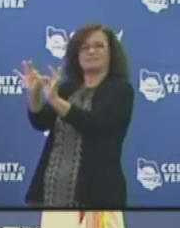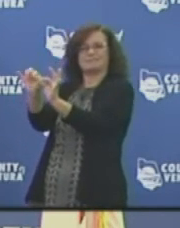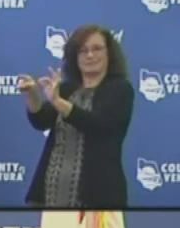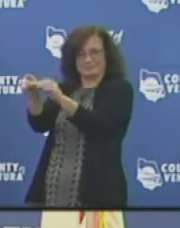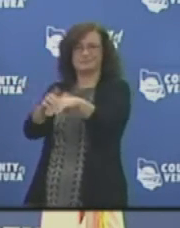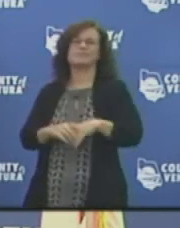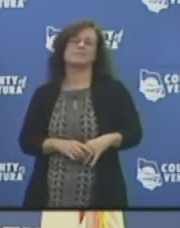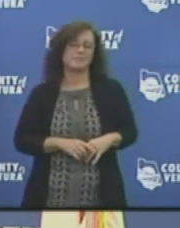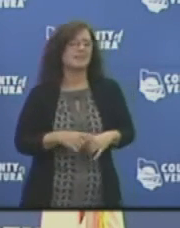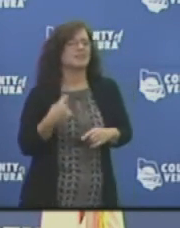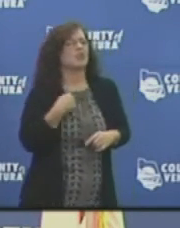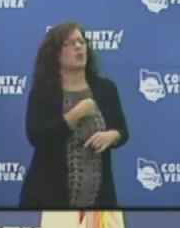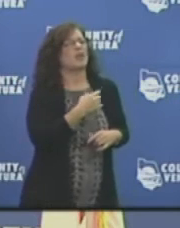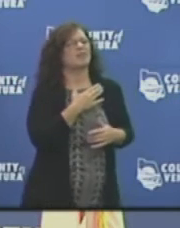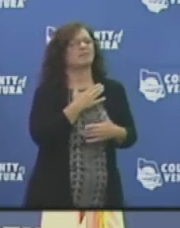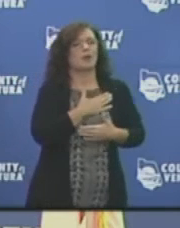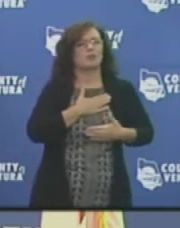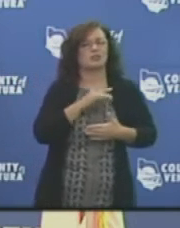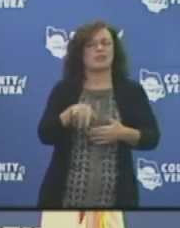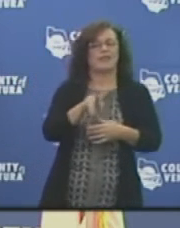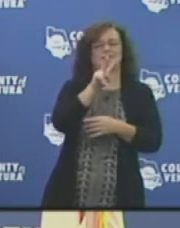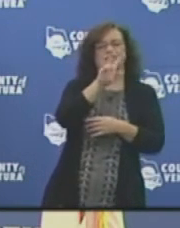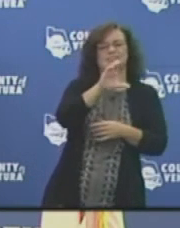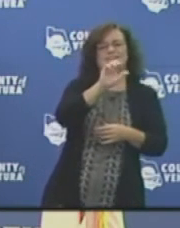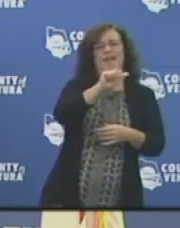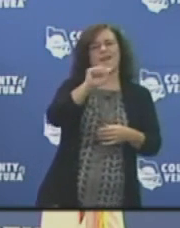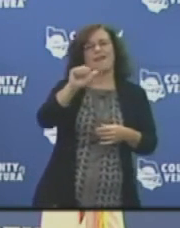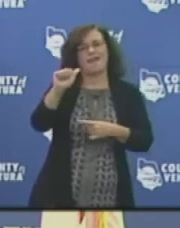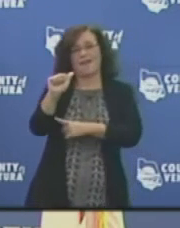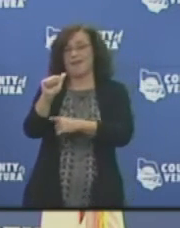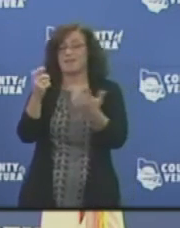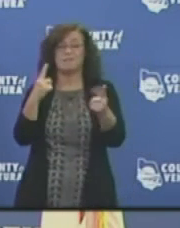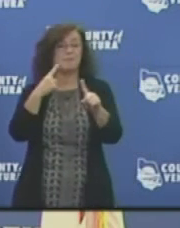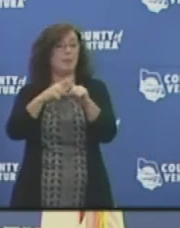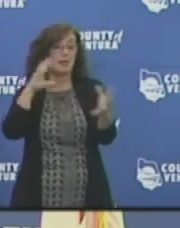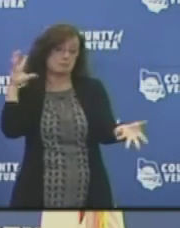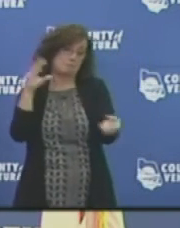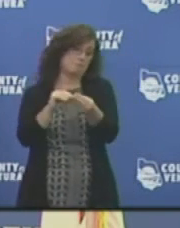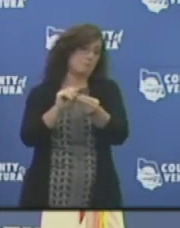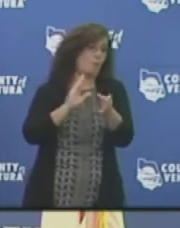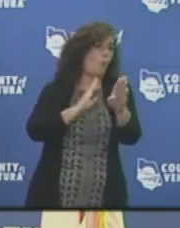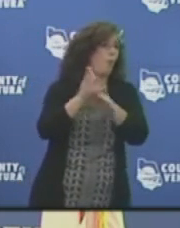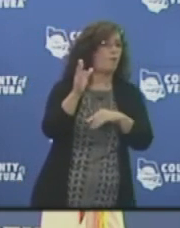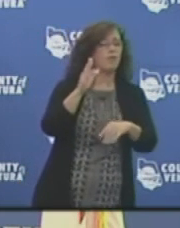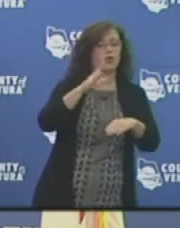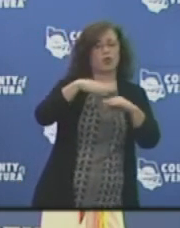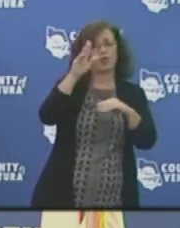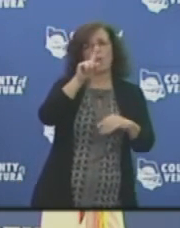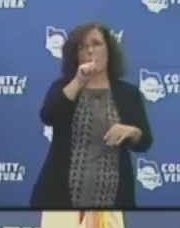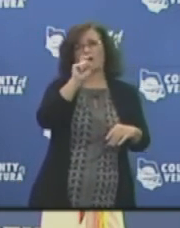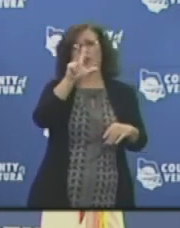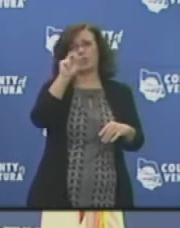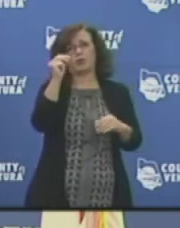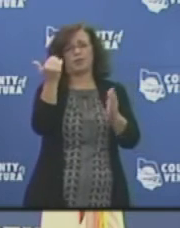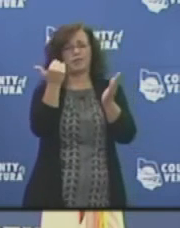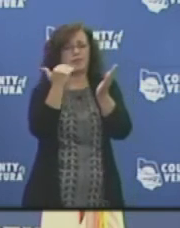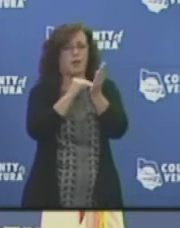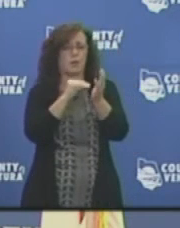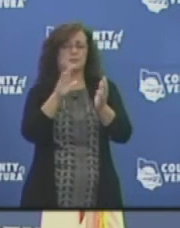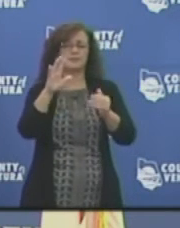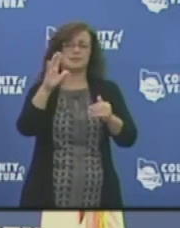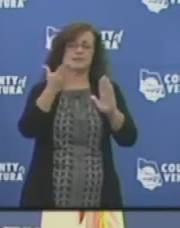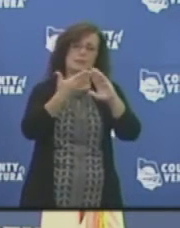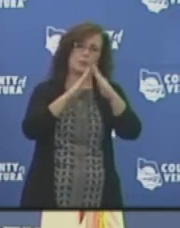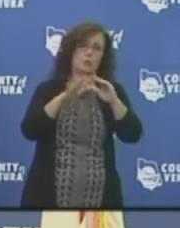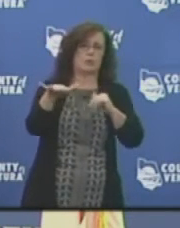AAA, really proud of, there's over 130 county employees who have volunteered to do this as well. So it's just